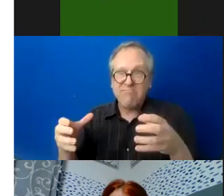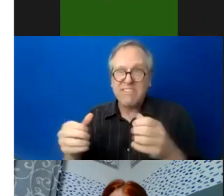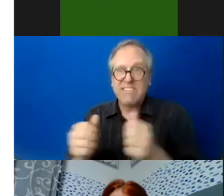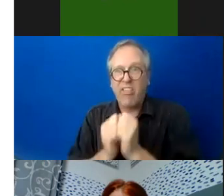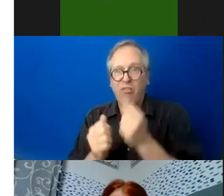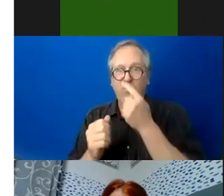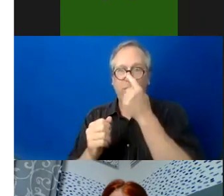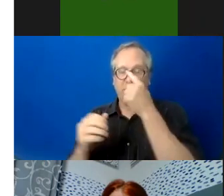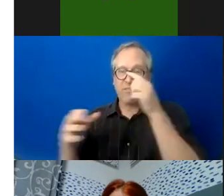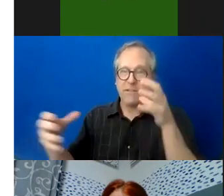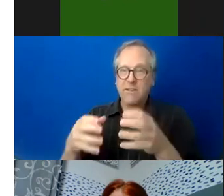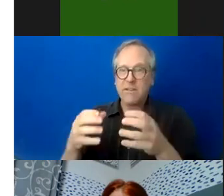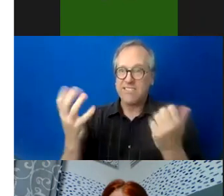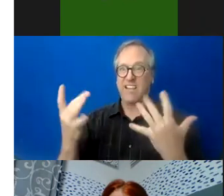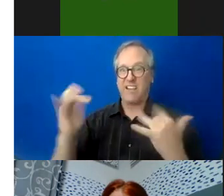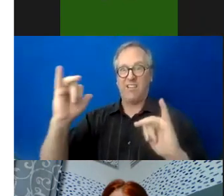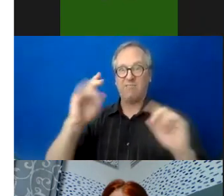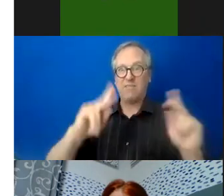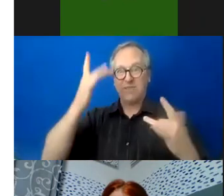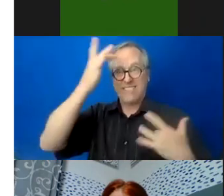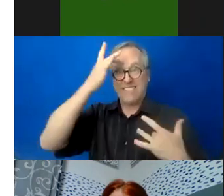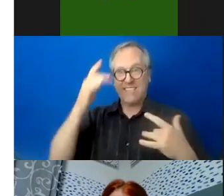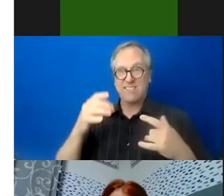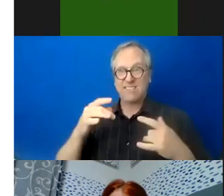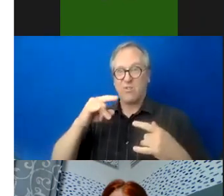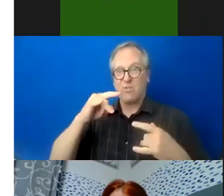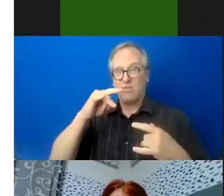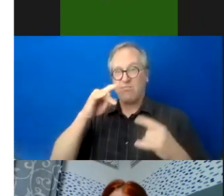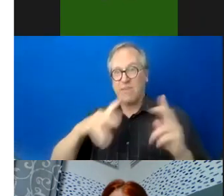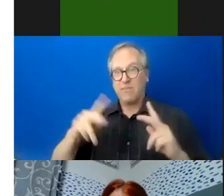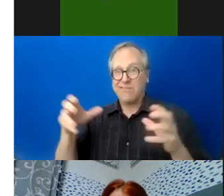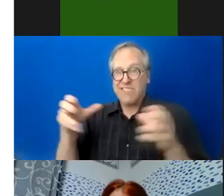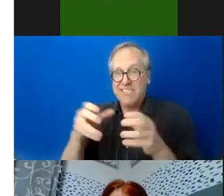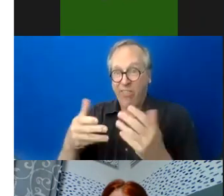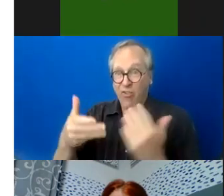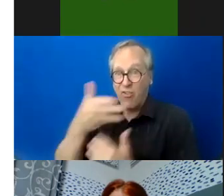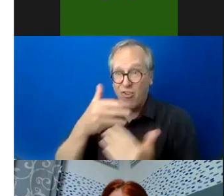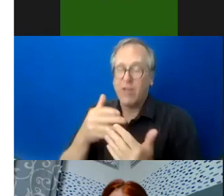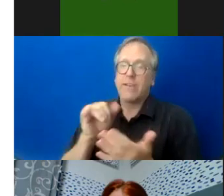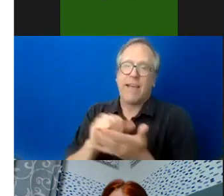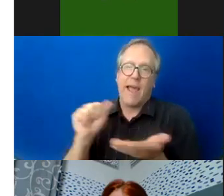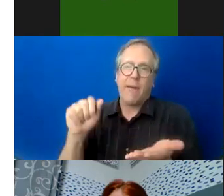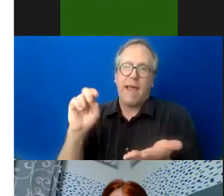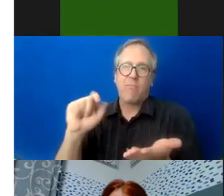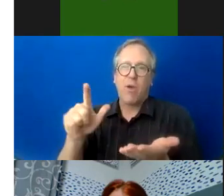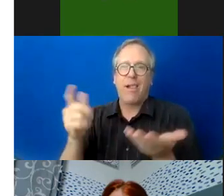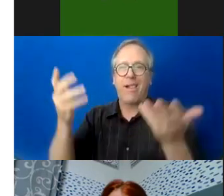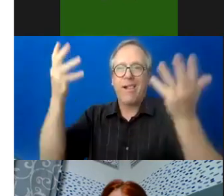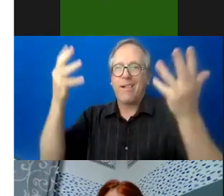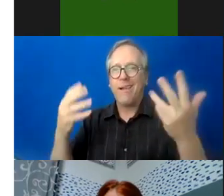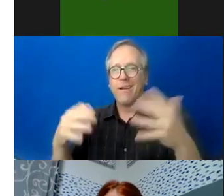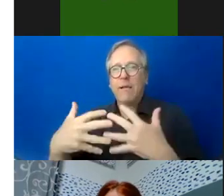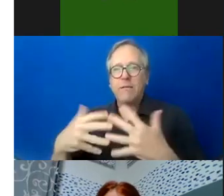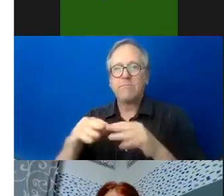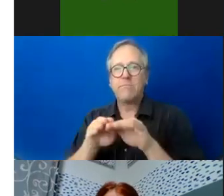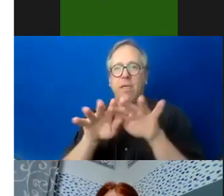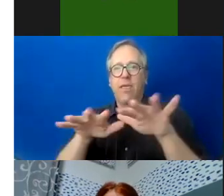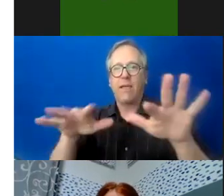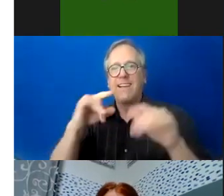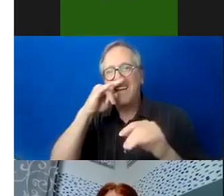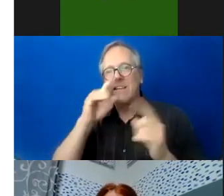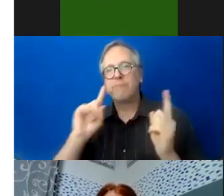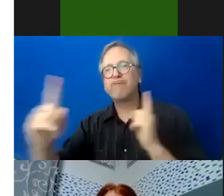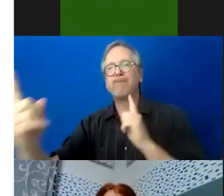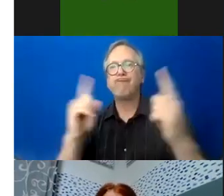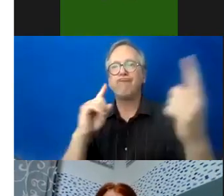and there was still a ton of cases in our community. So the uptick was really reflective of kids moving about,